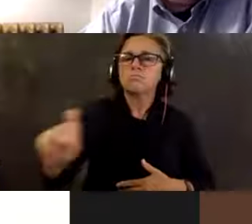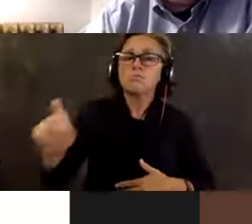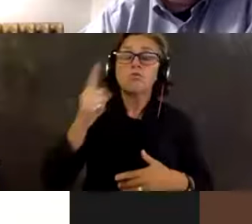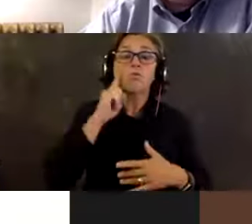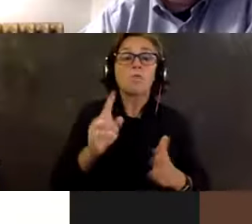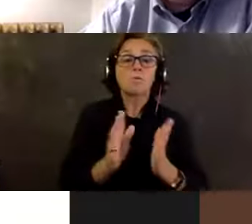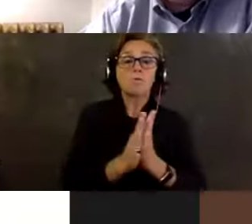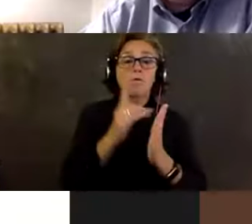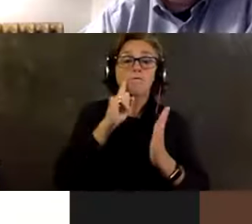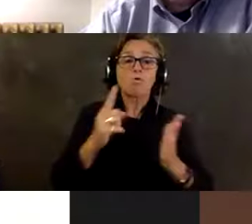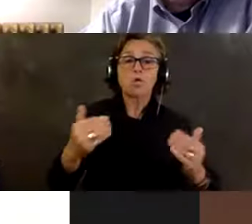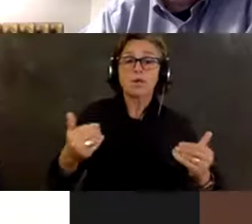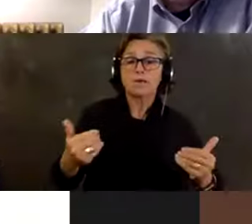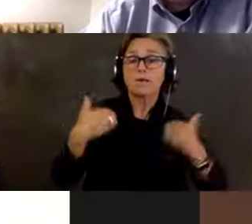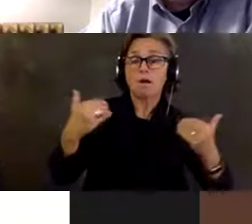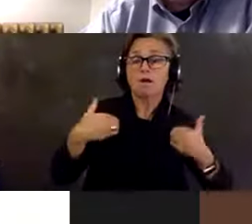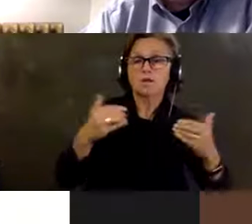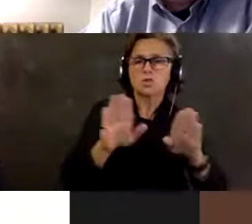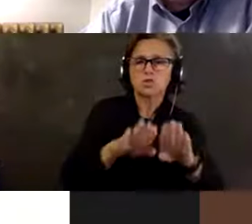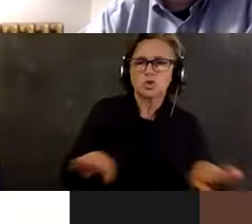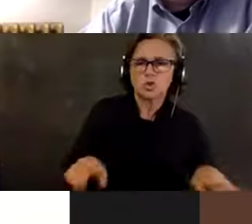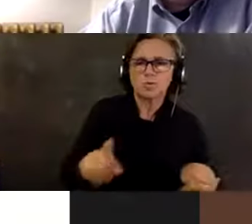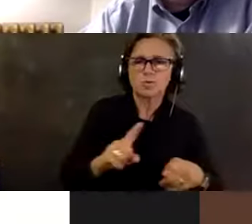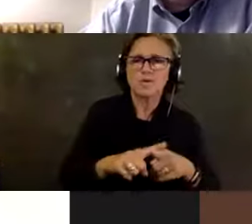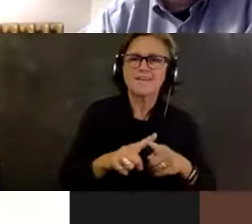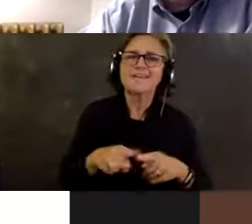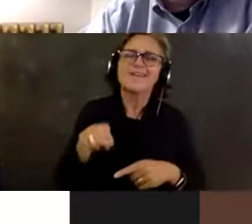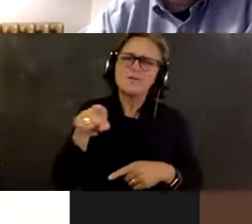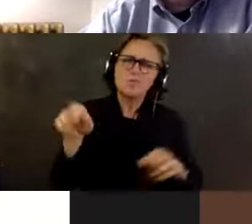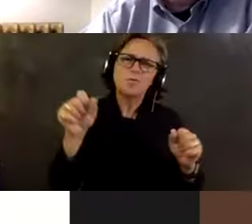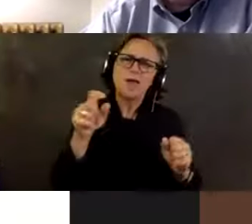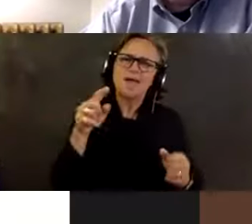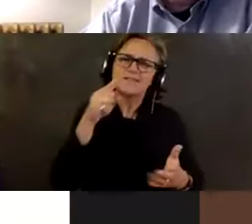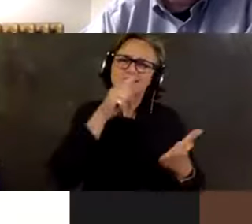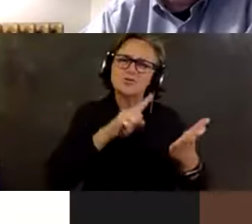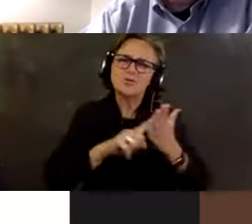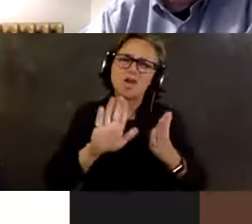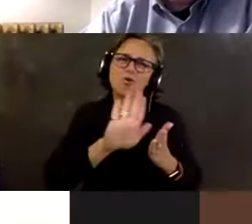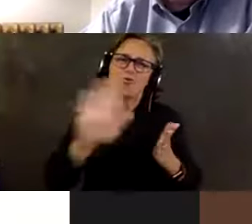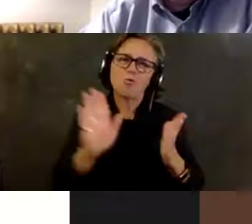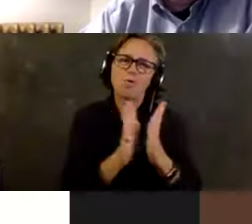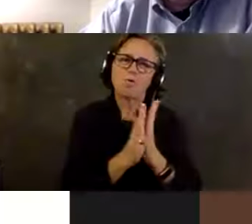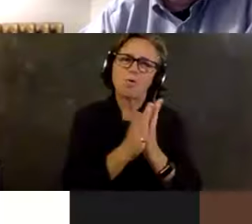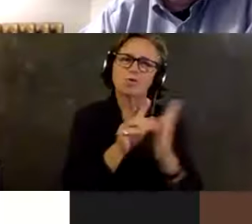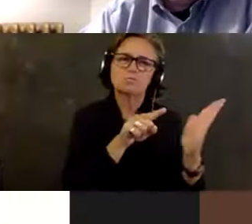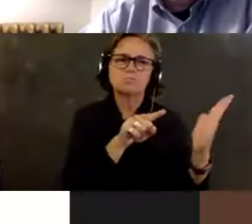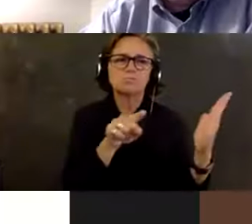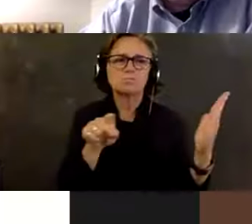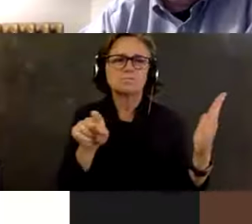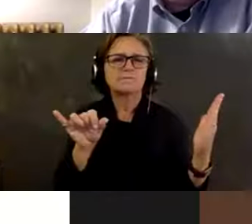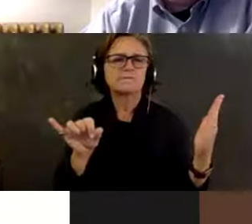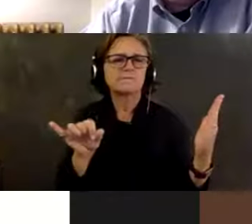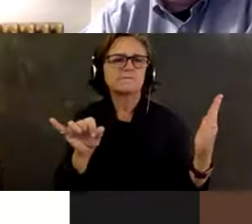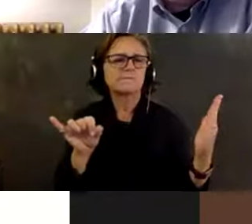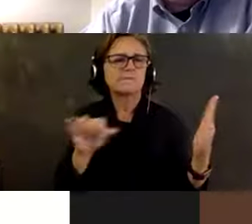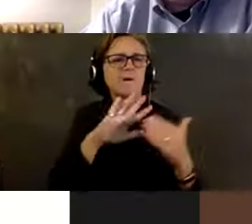of do like a diversity audit of your bookshelves. Do all the books look like your